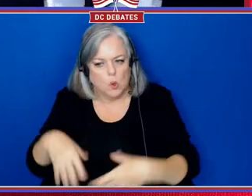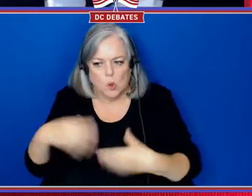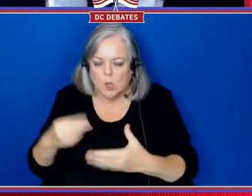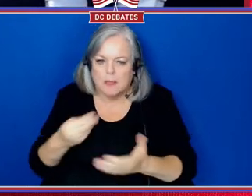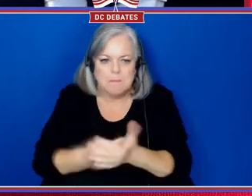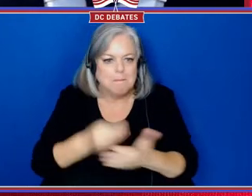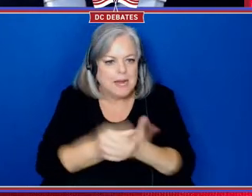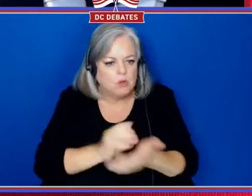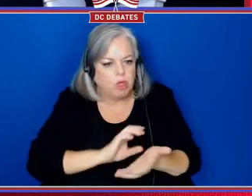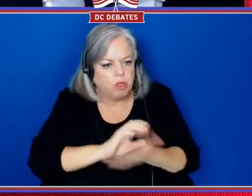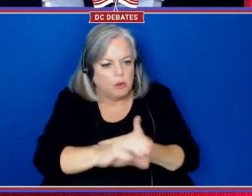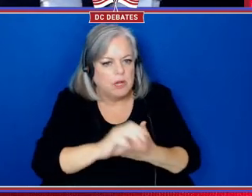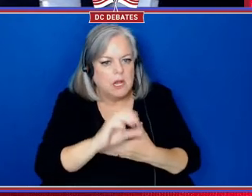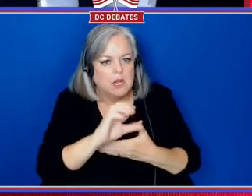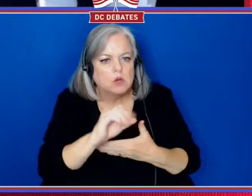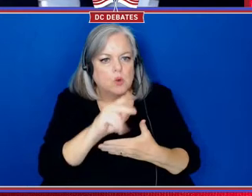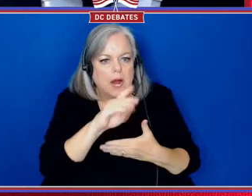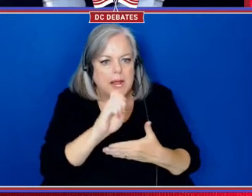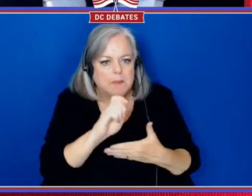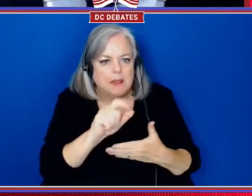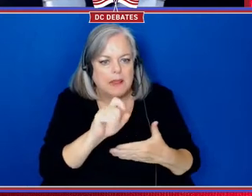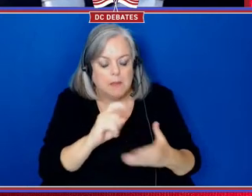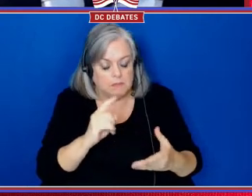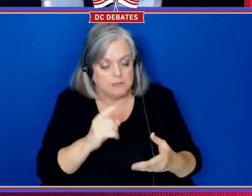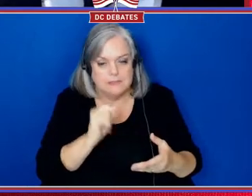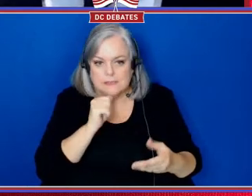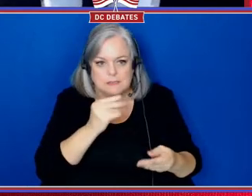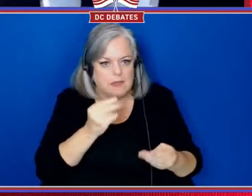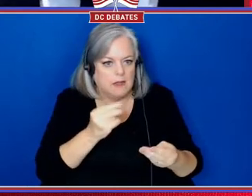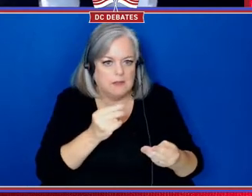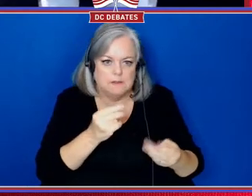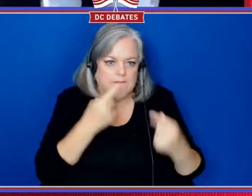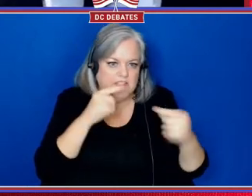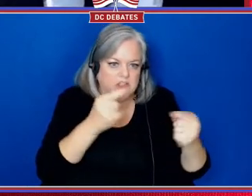crime lab because of inefficiencies there. The list can go on. And